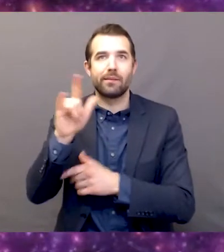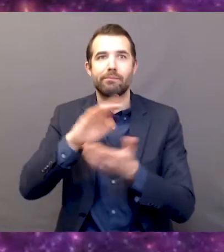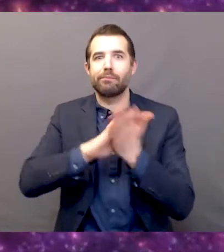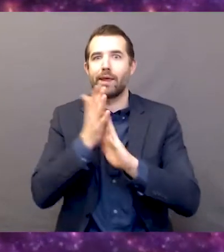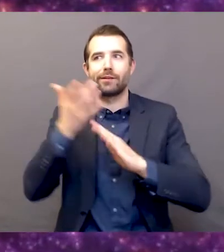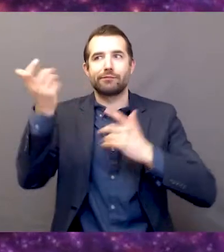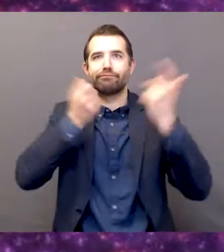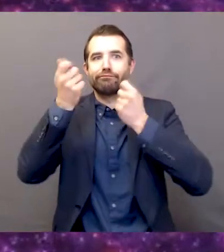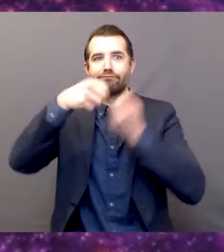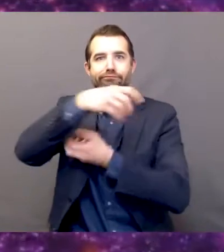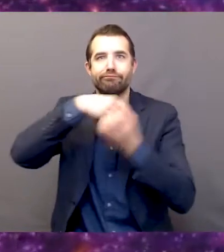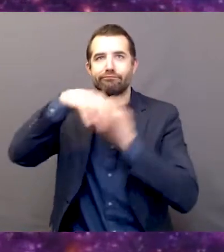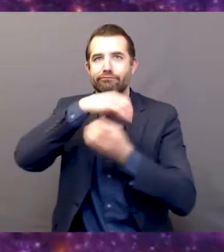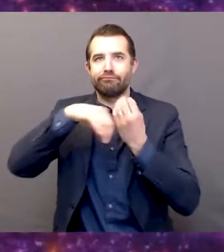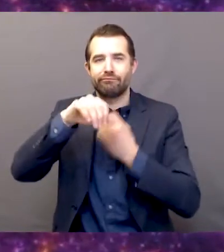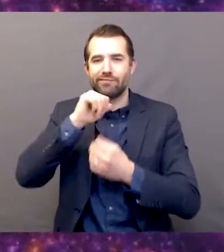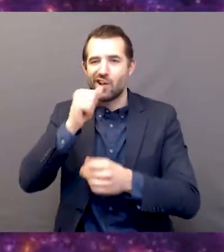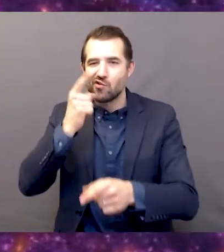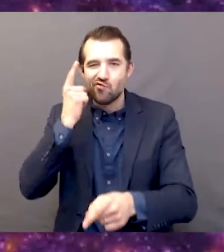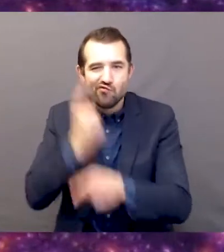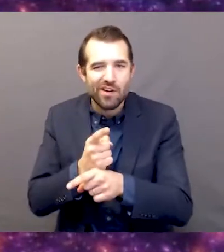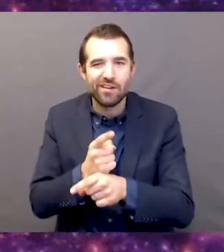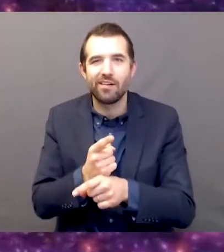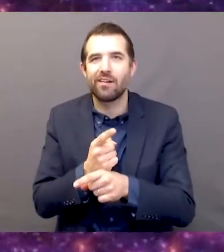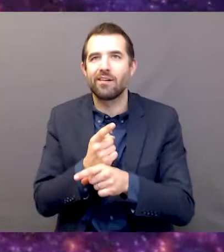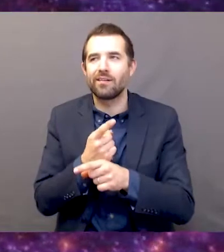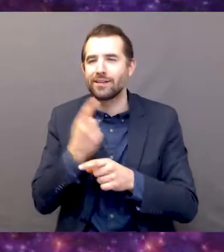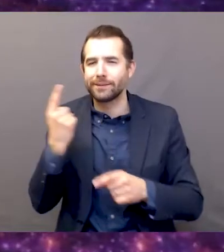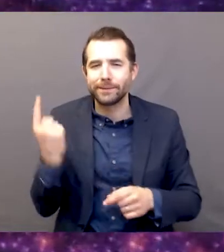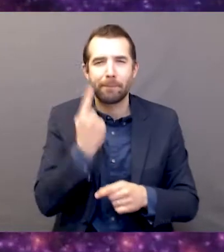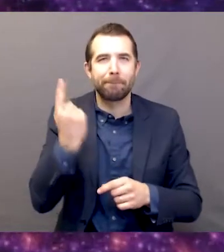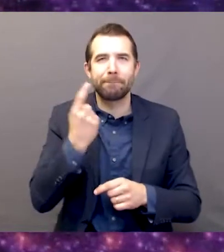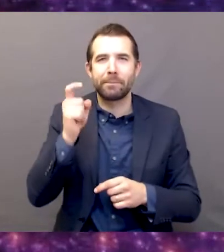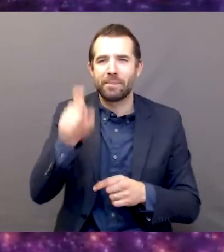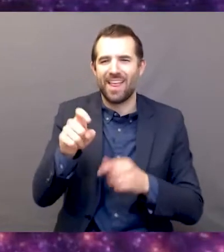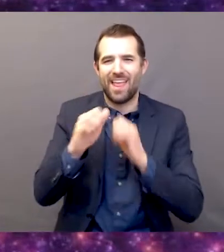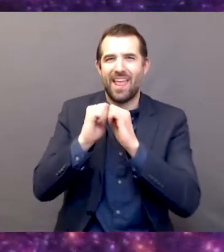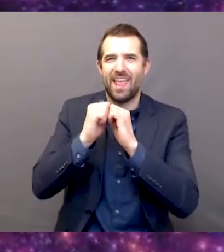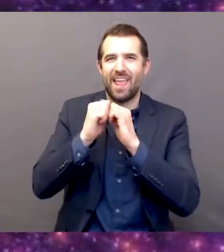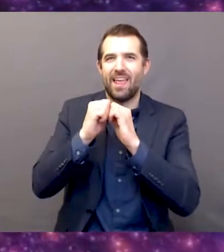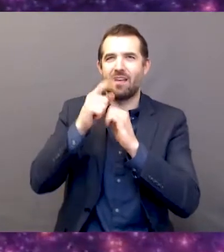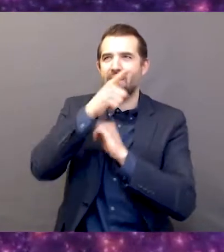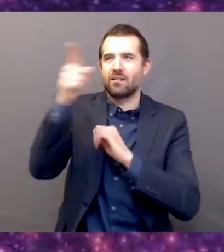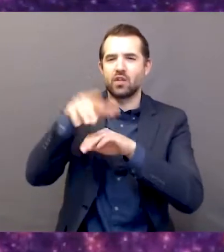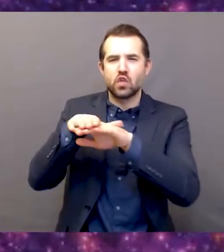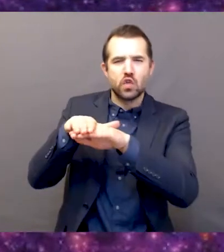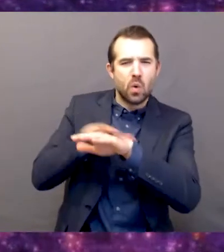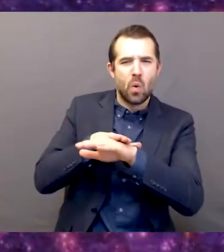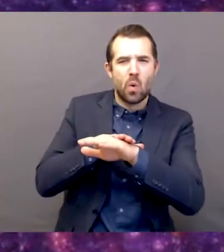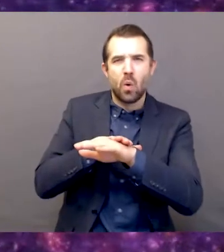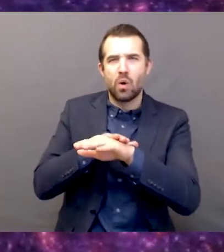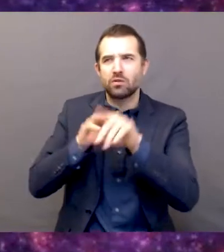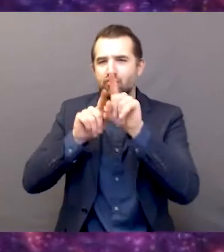formed. The galaxies were not quite right. There needed to be a mechanism both to halt and slow star formation while the galaxies